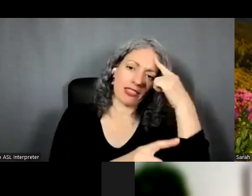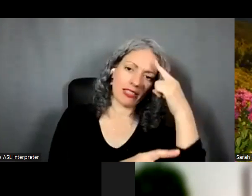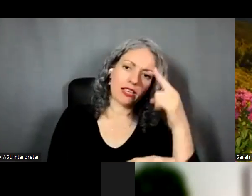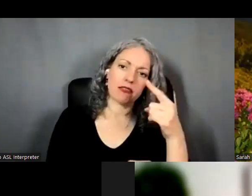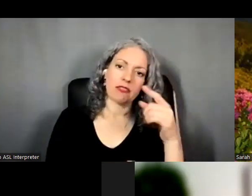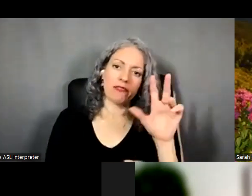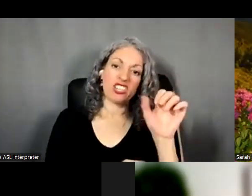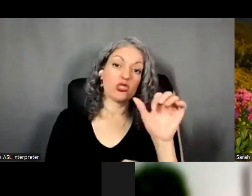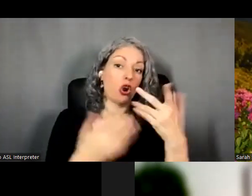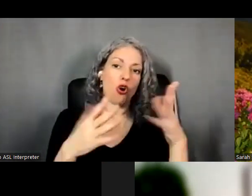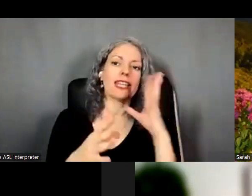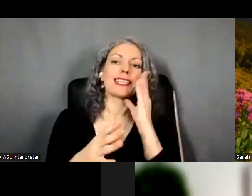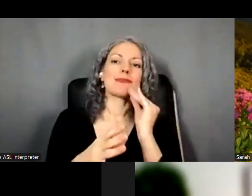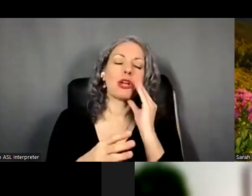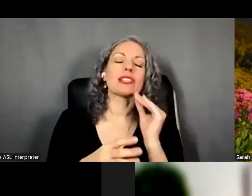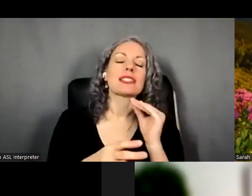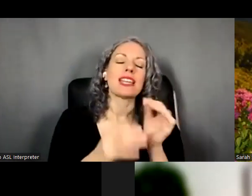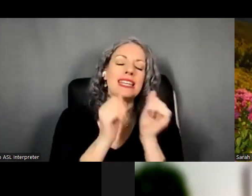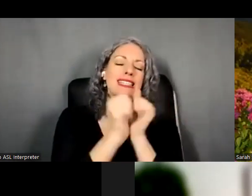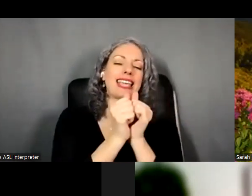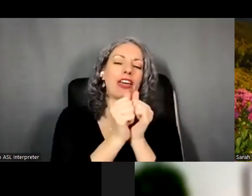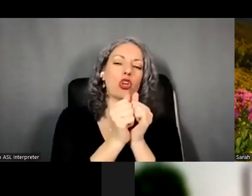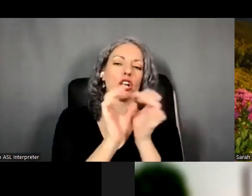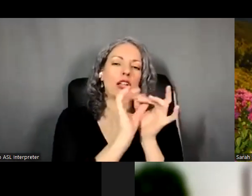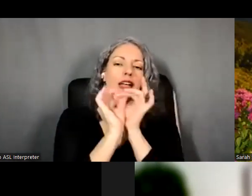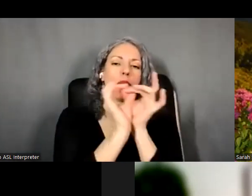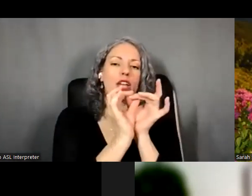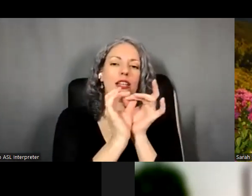we're able to do the proposal together in a collaborative, right? We're able to say,